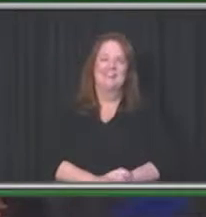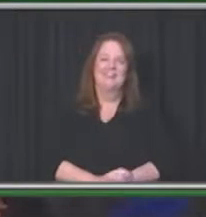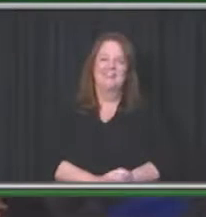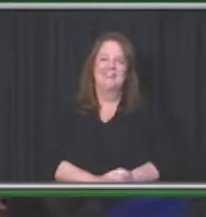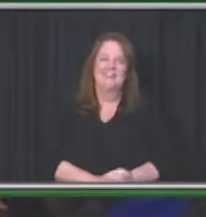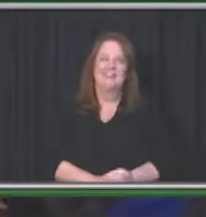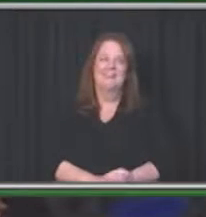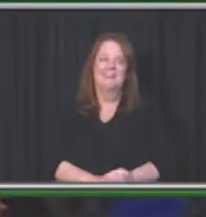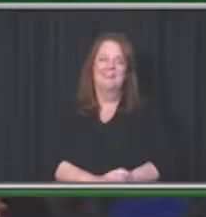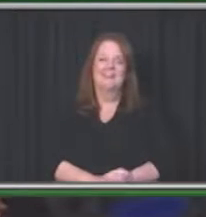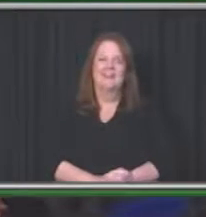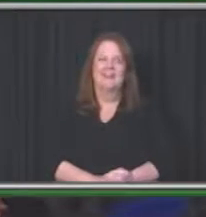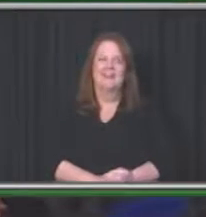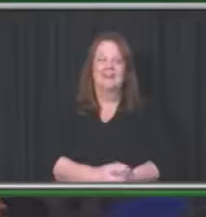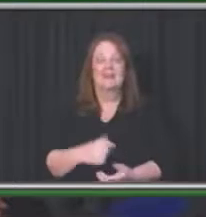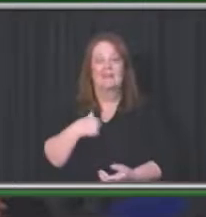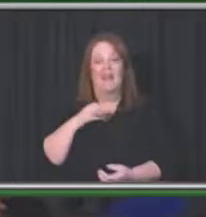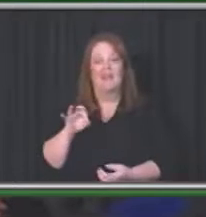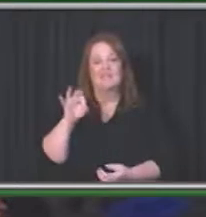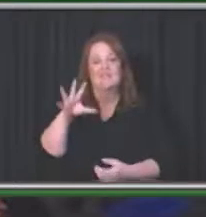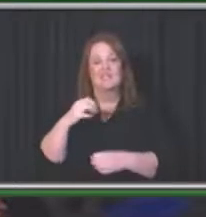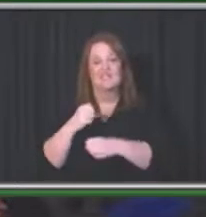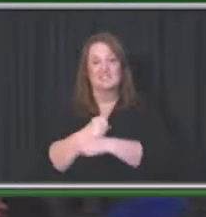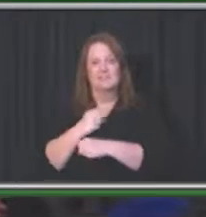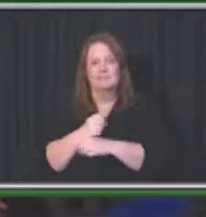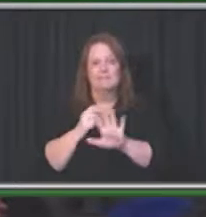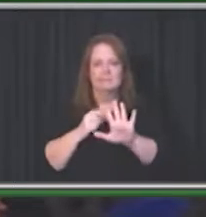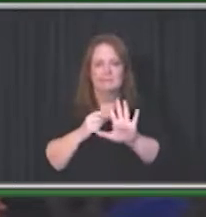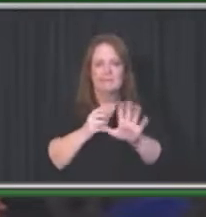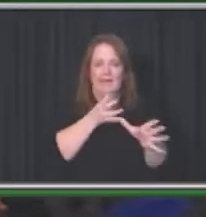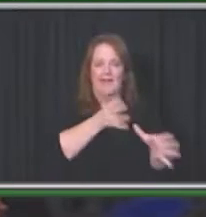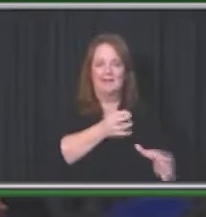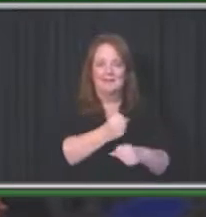A little statistic, even though I hate statistics.